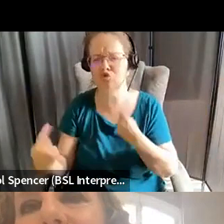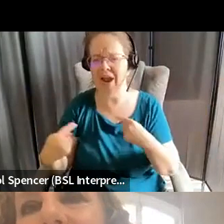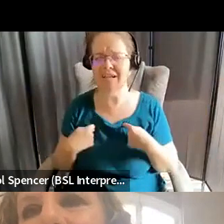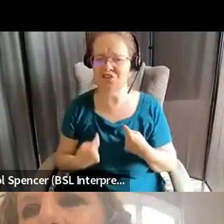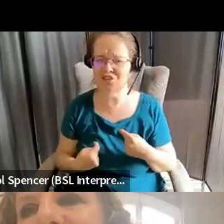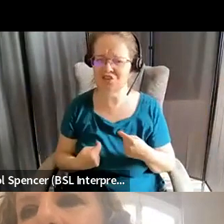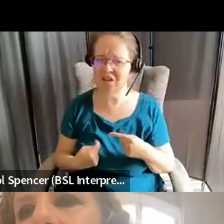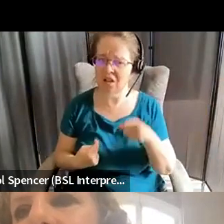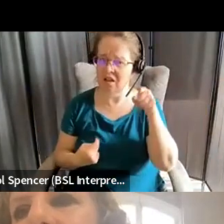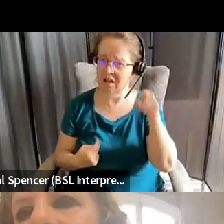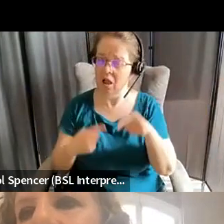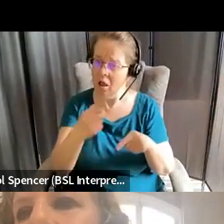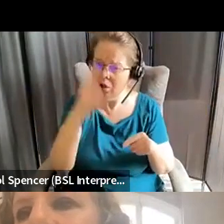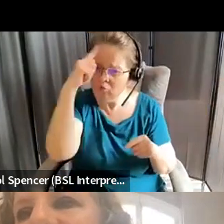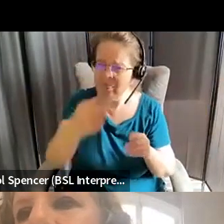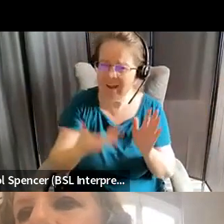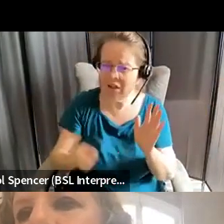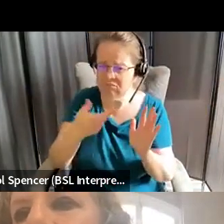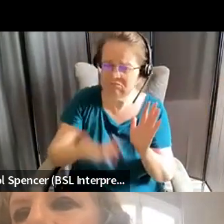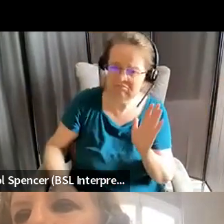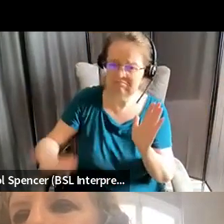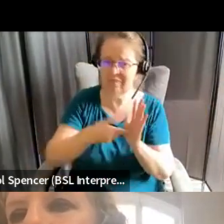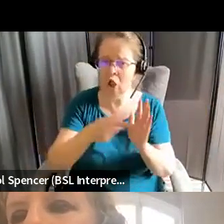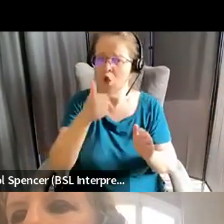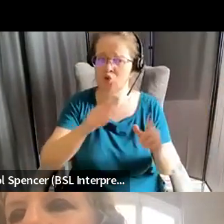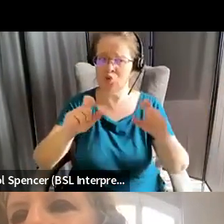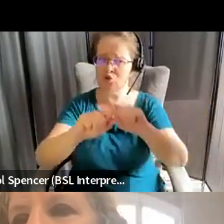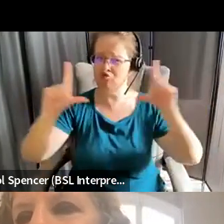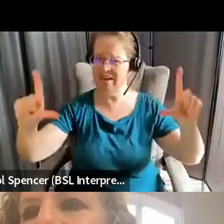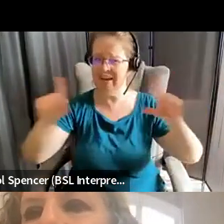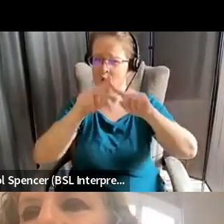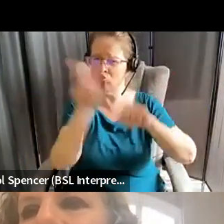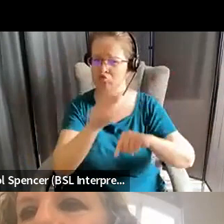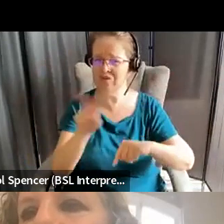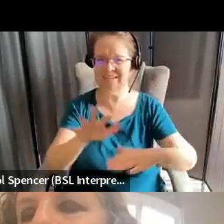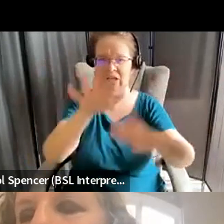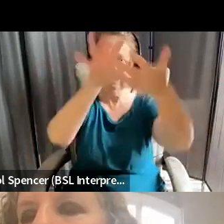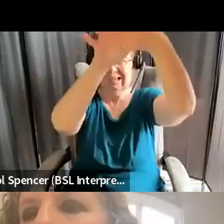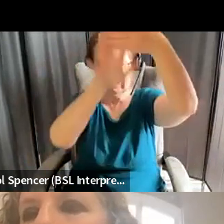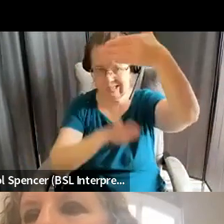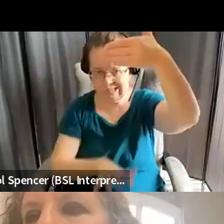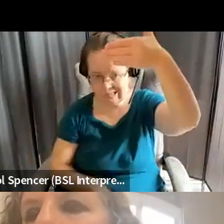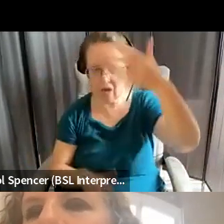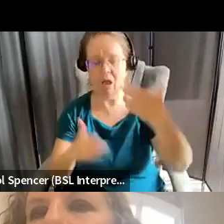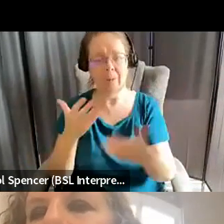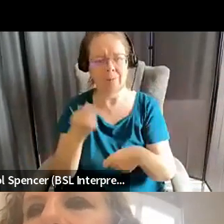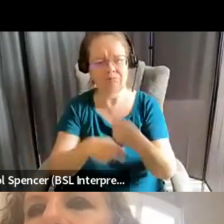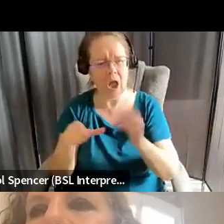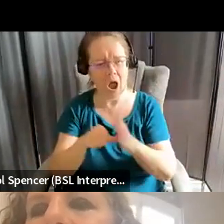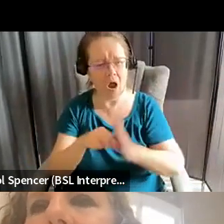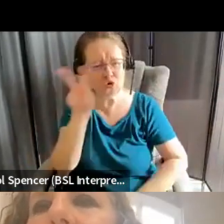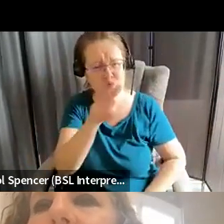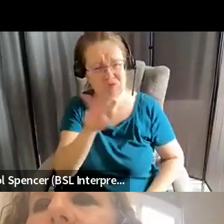is that exacerbated somewhat by also using a screen reader? So if it's big blocks of text, does it make it harder to read